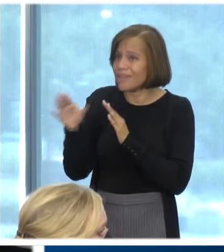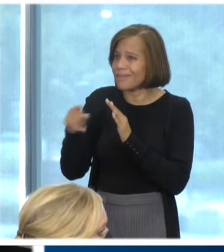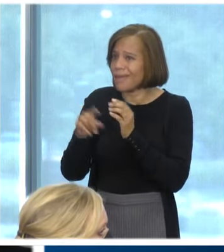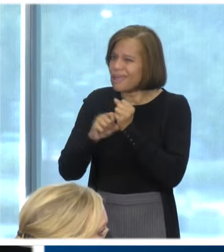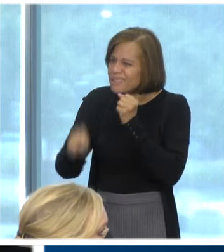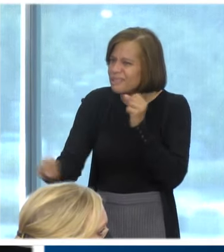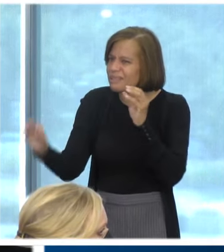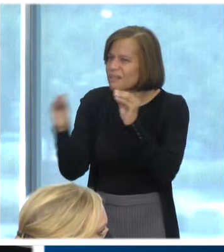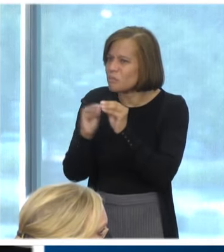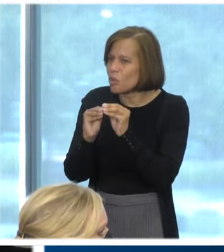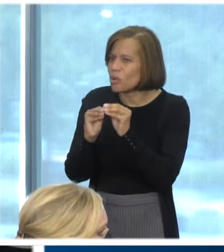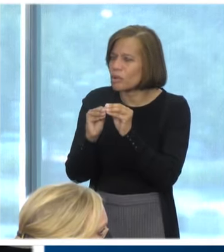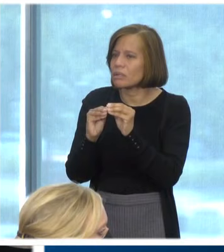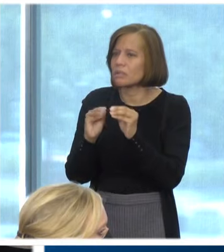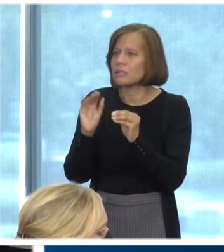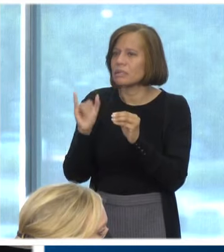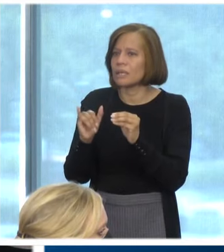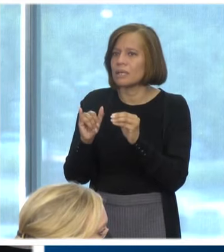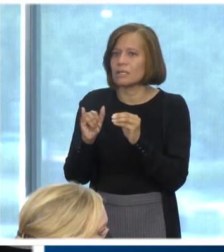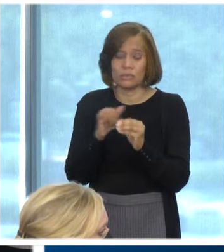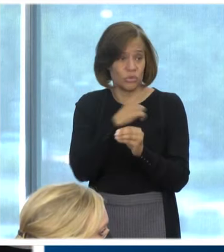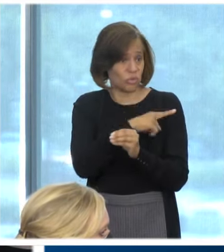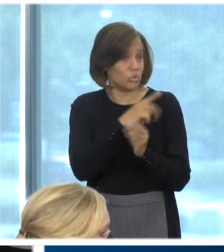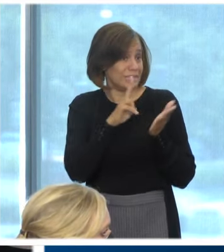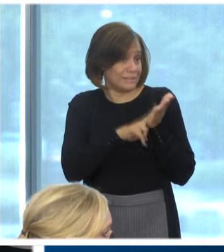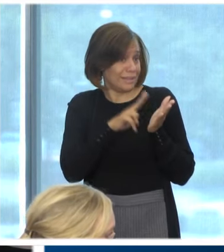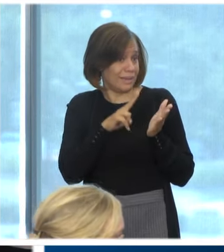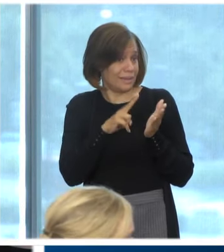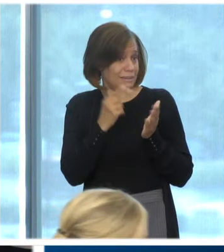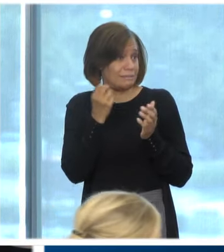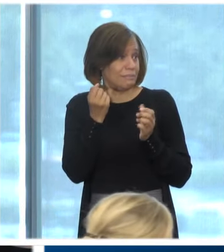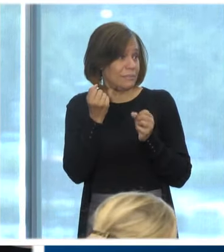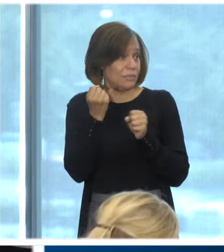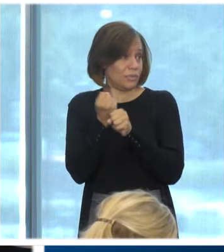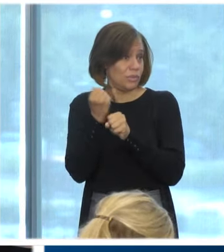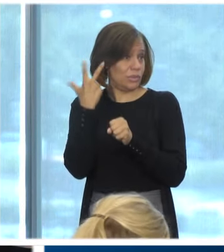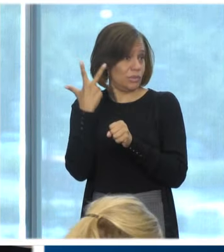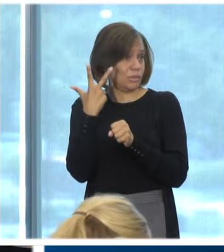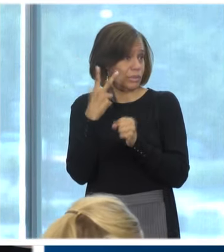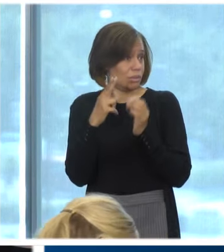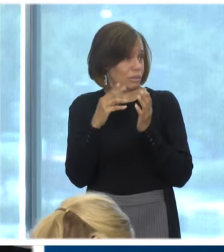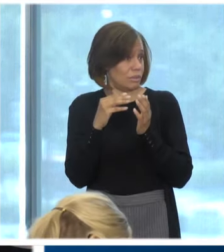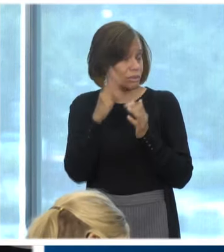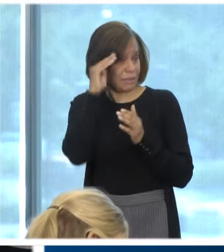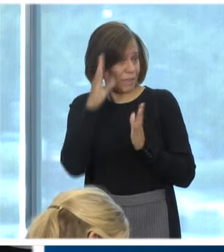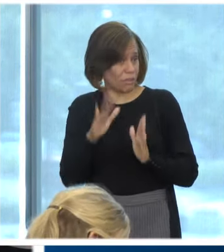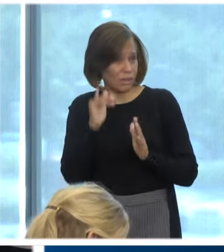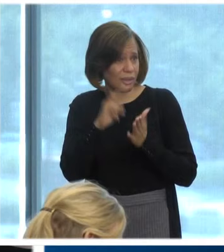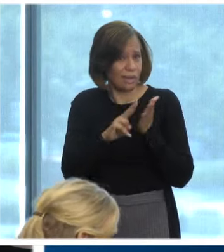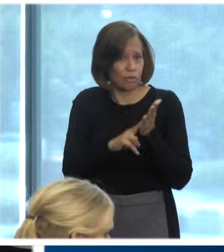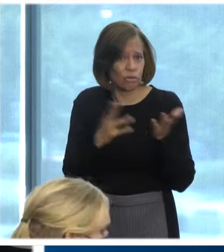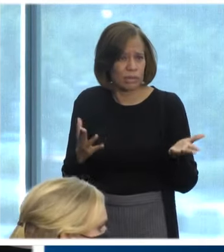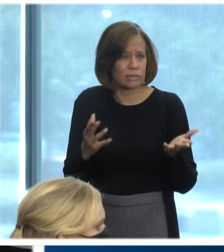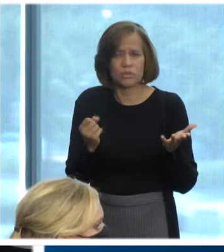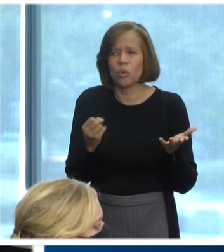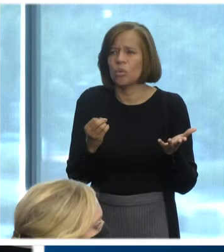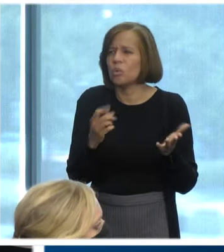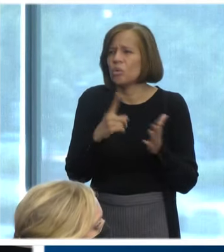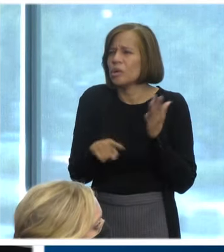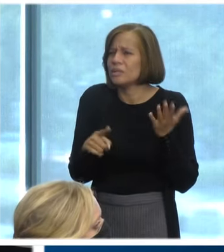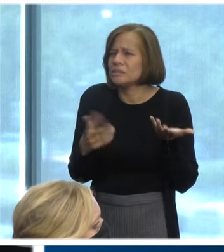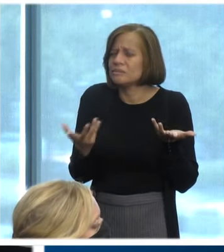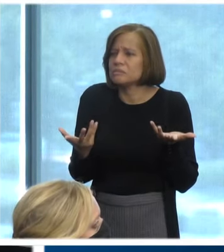this was for a deadline that was in a contract that you signed off on 3 years ago as mayor. You know, what does that say